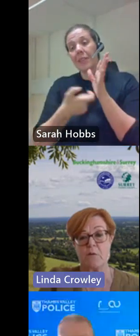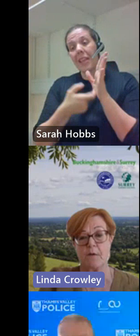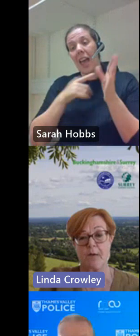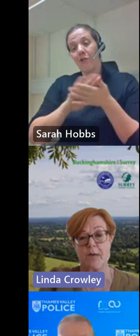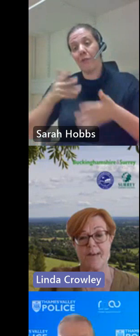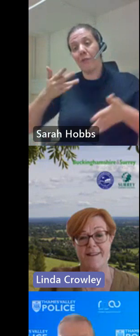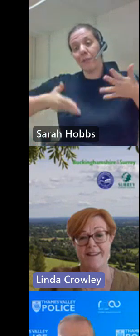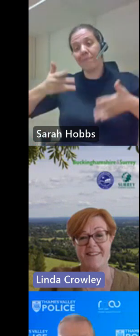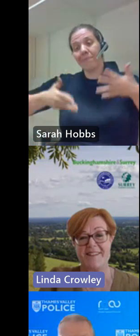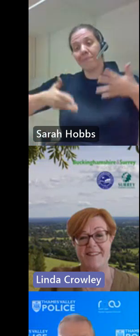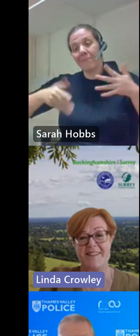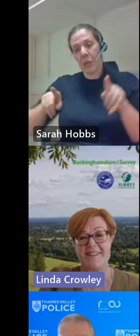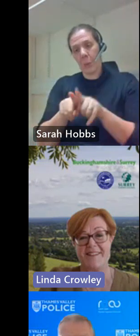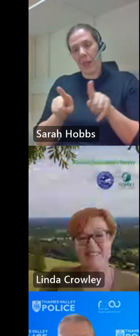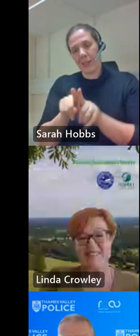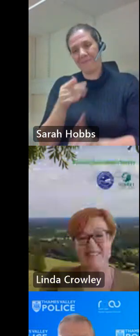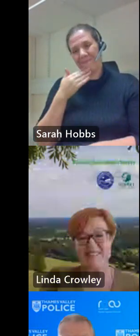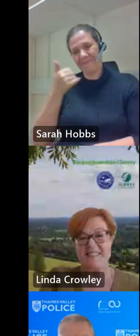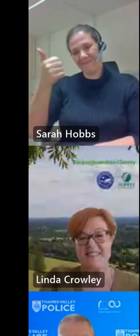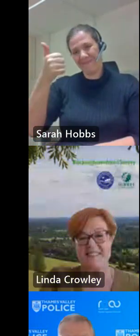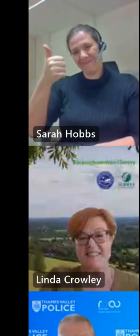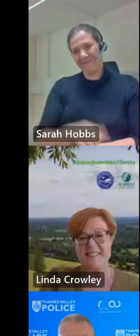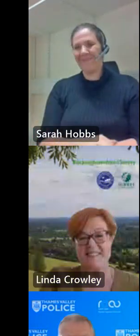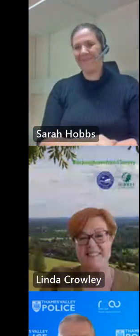sterling work there.